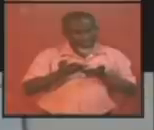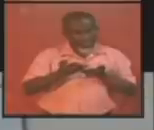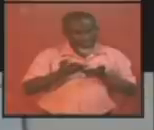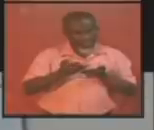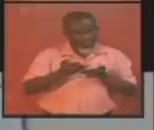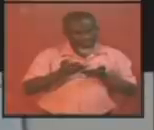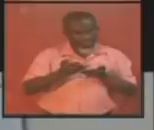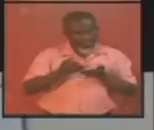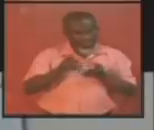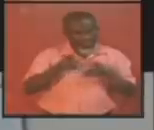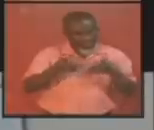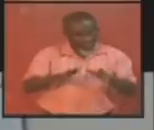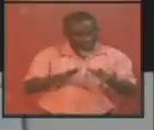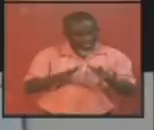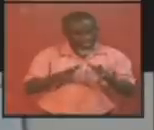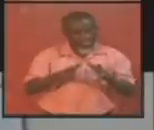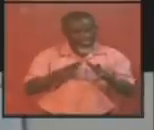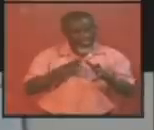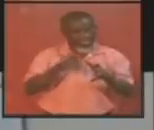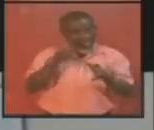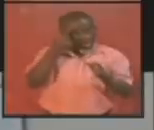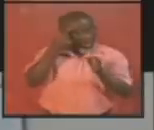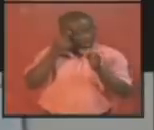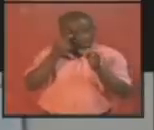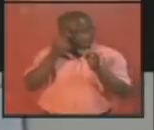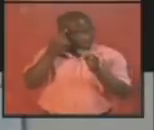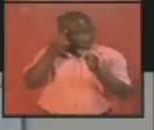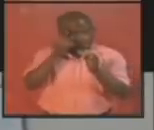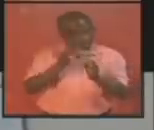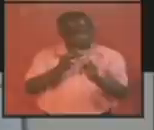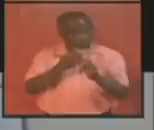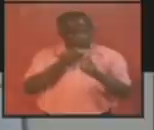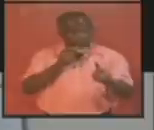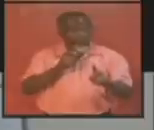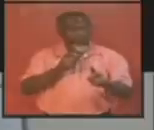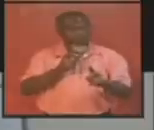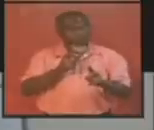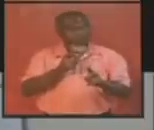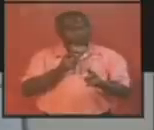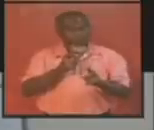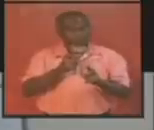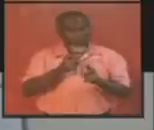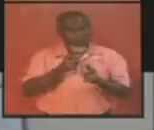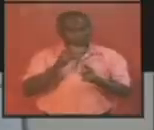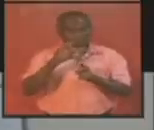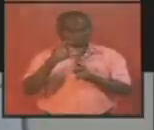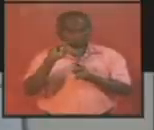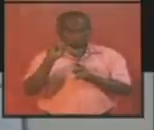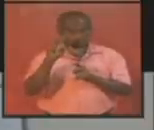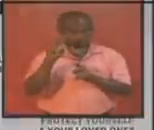from COVAX, that was made to COVAX? Just if you could confirm that, please.